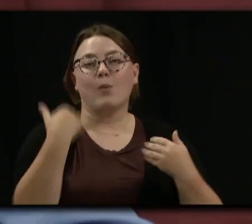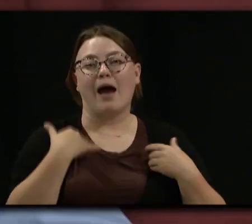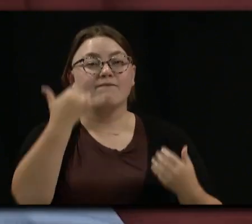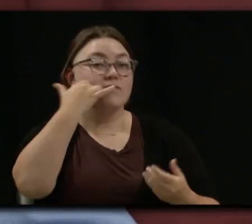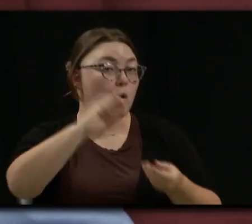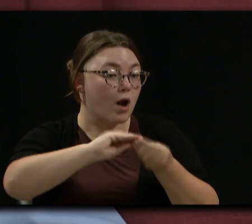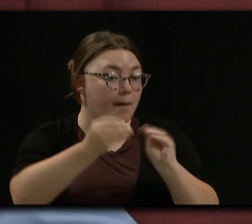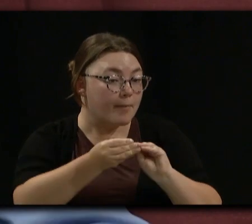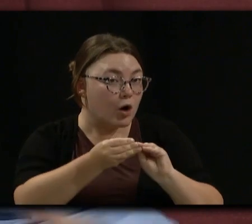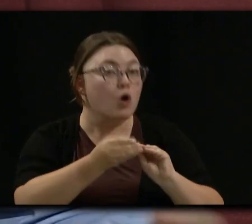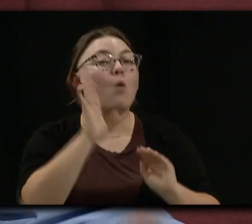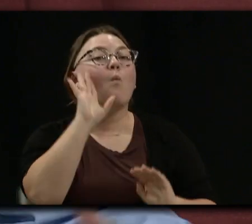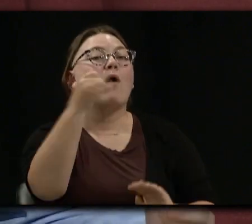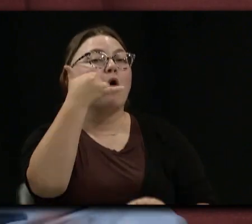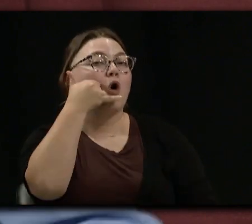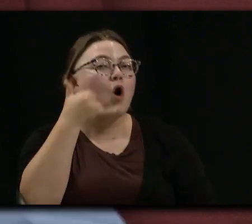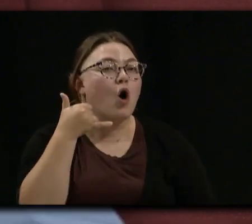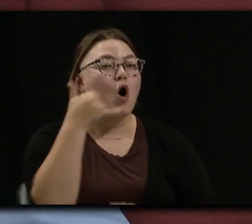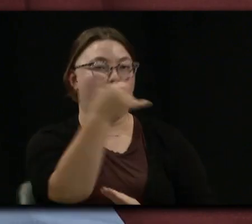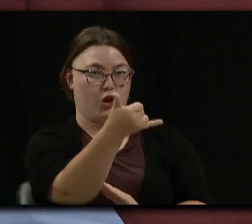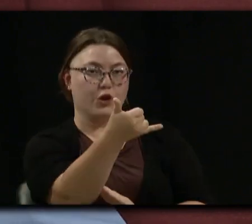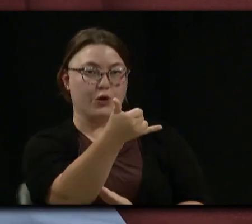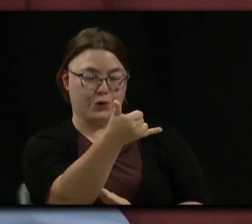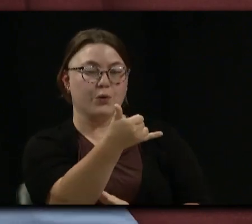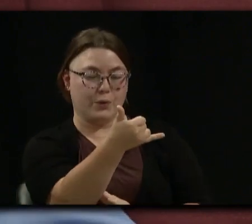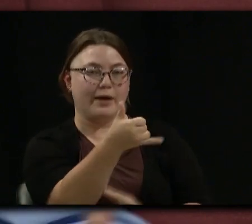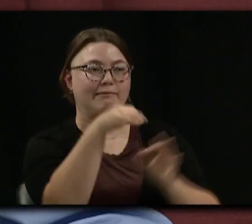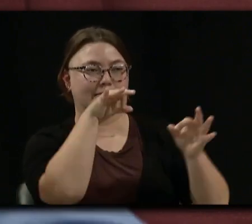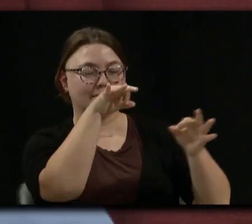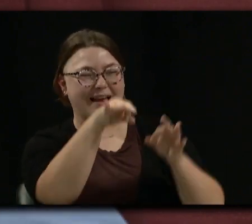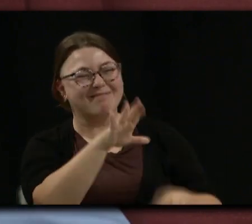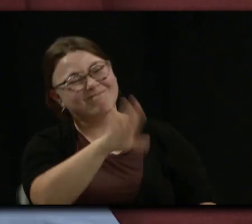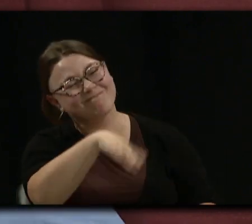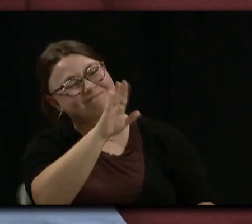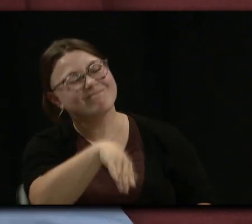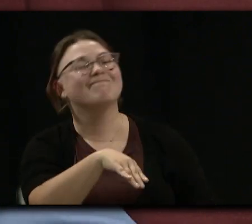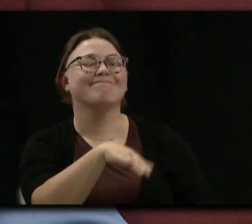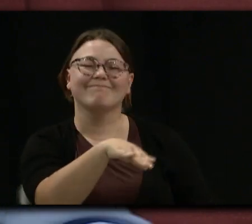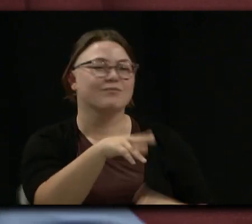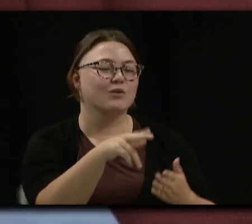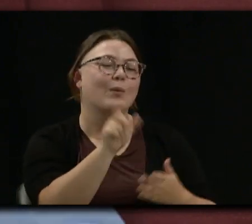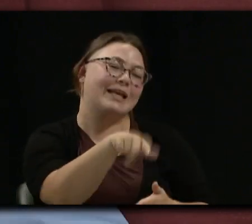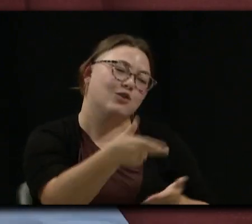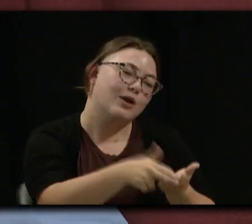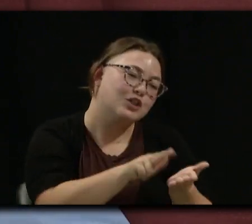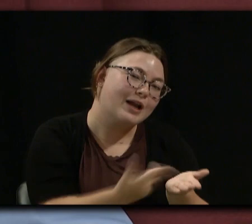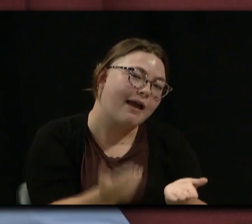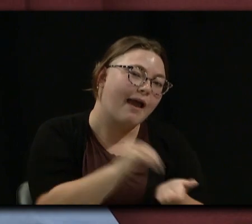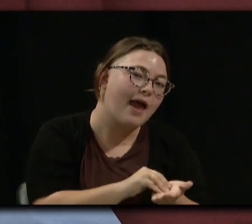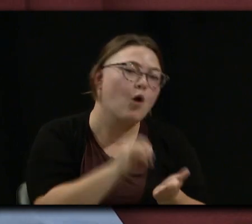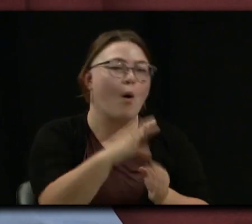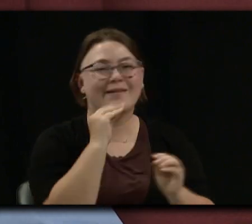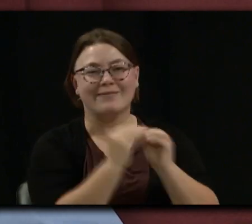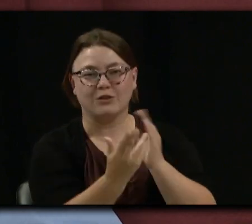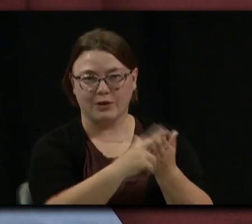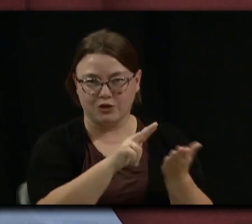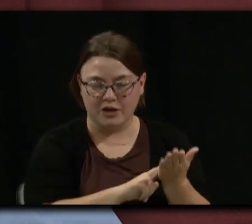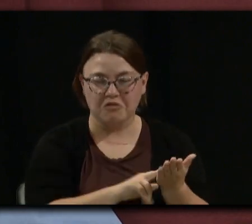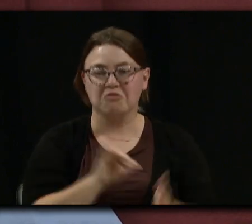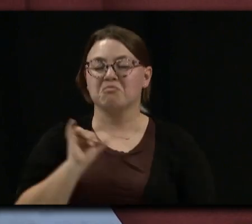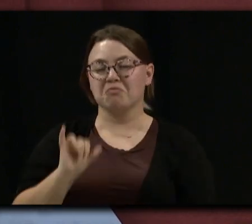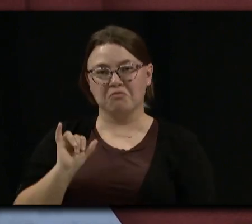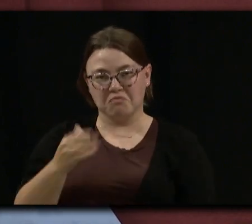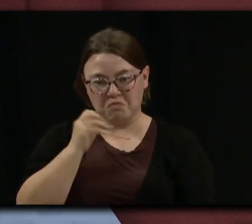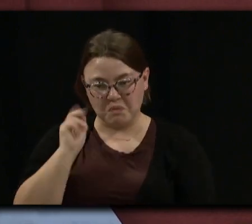we actually call all these numbers to reach out to those voters to get them quickly registered, especially when we get close to that deadline. Right.